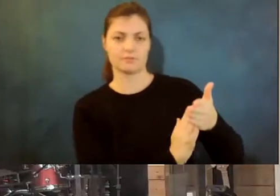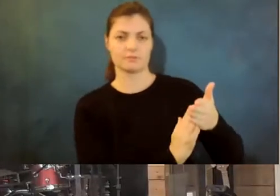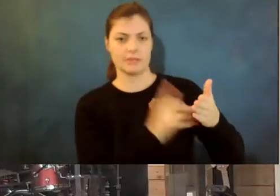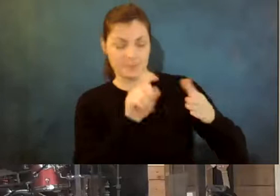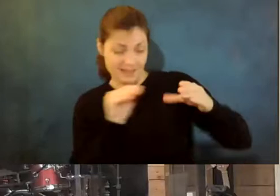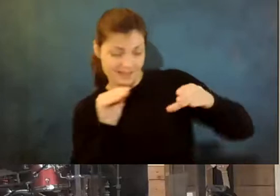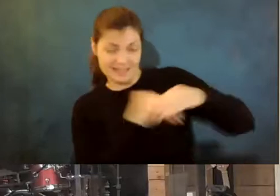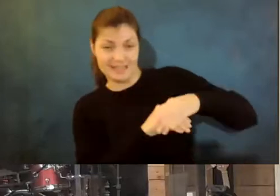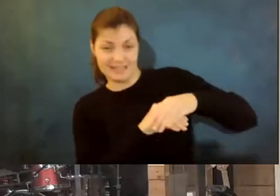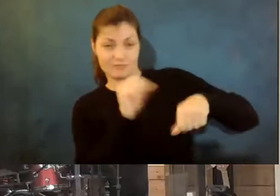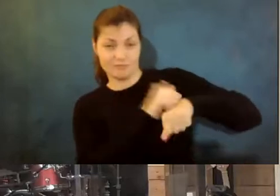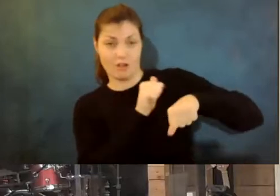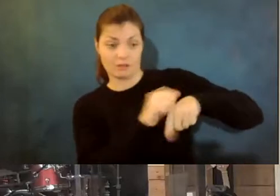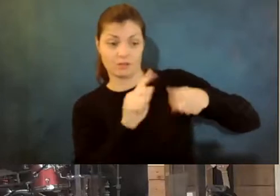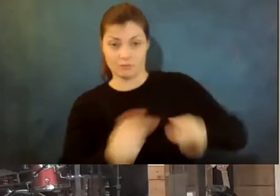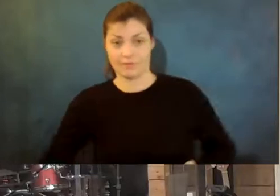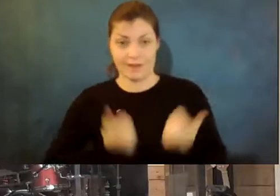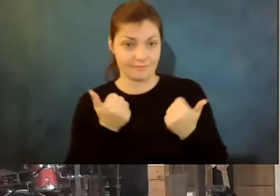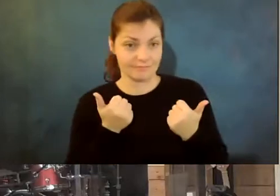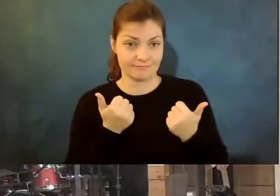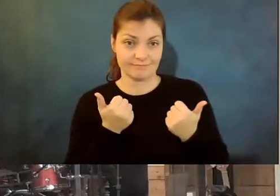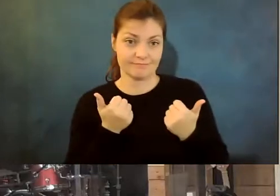the rock to survive.